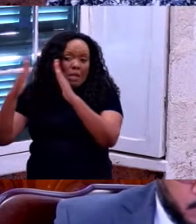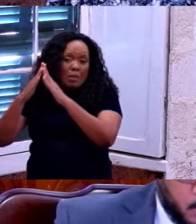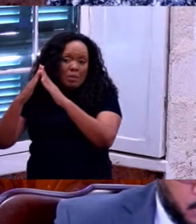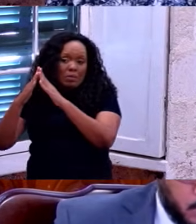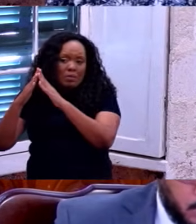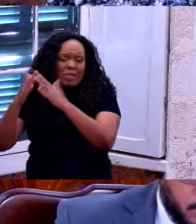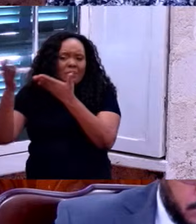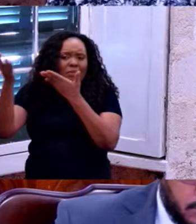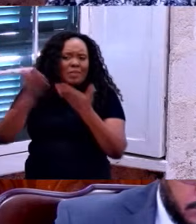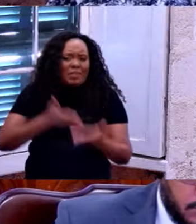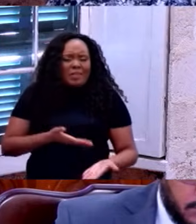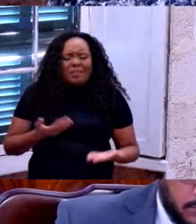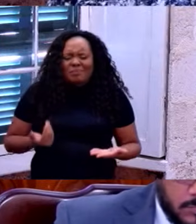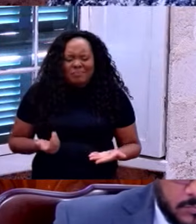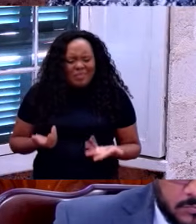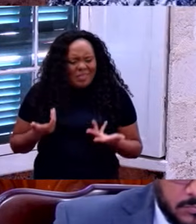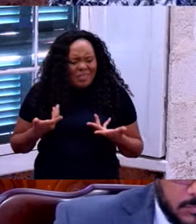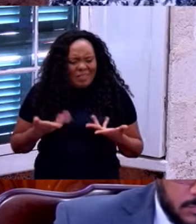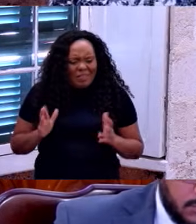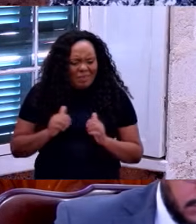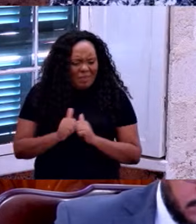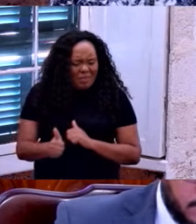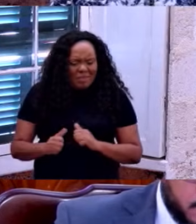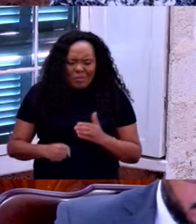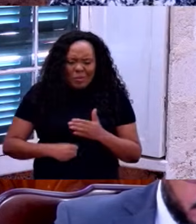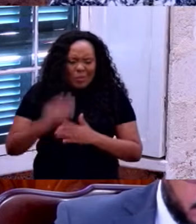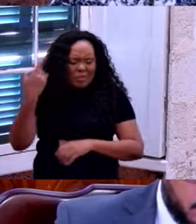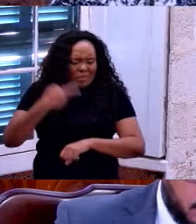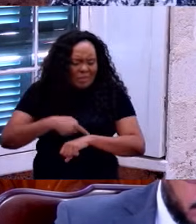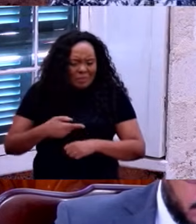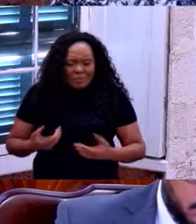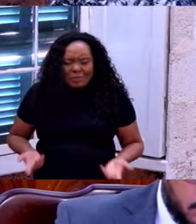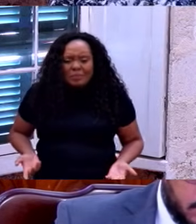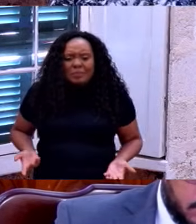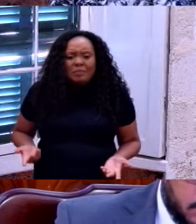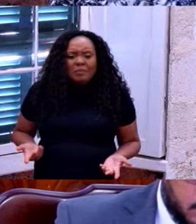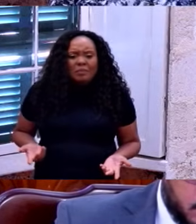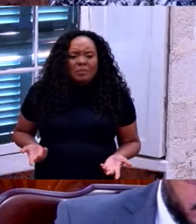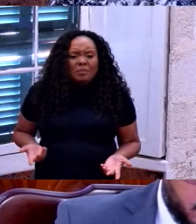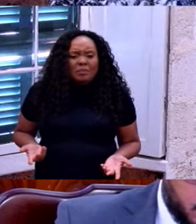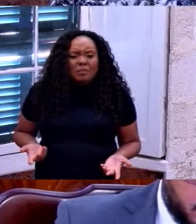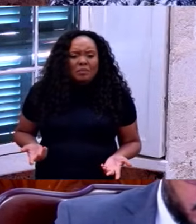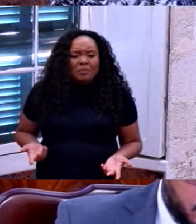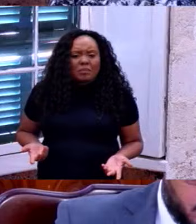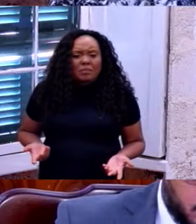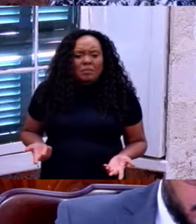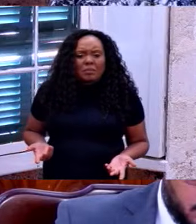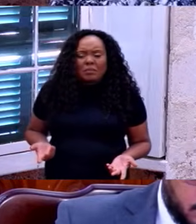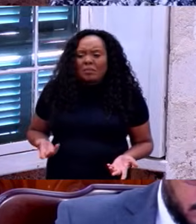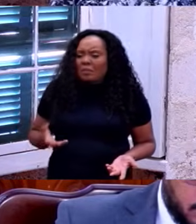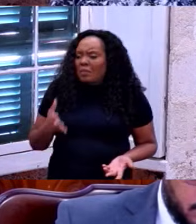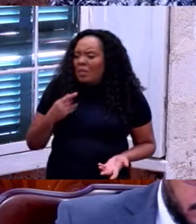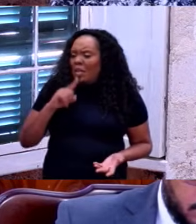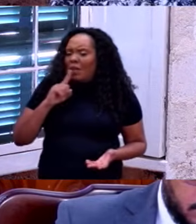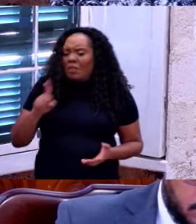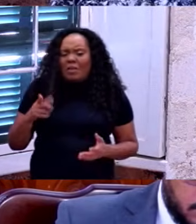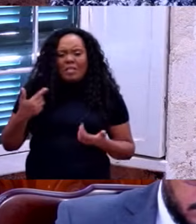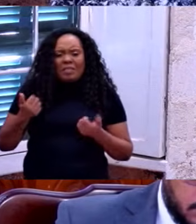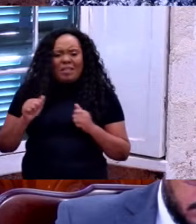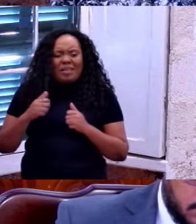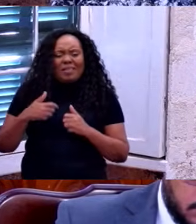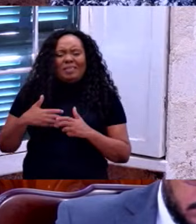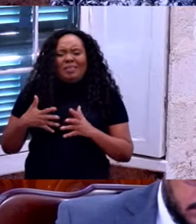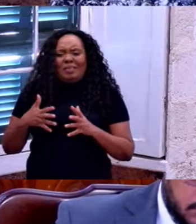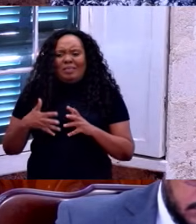to make it effective is a waste of time. And you're, again, trifling with the ultimate law of the land.